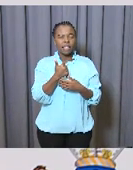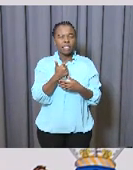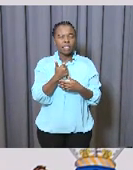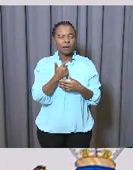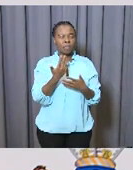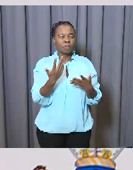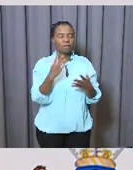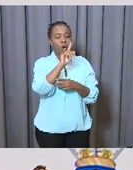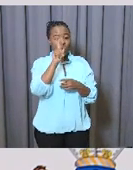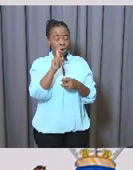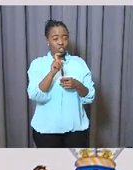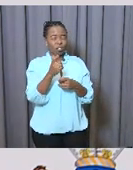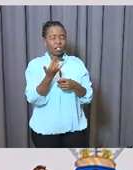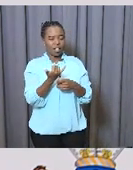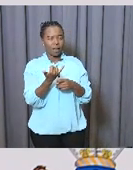okay, the questions